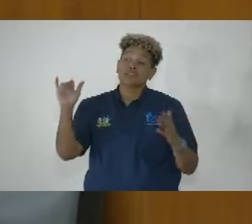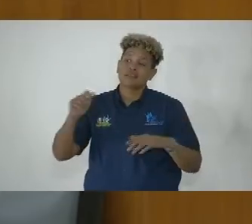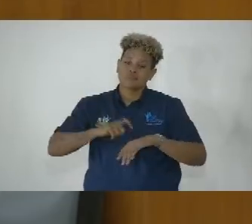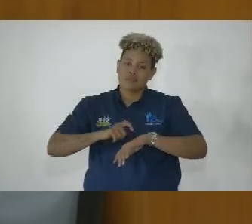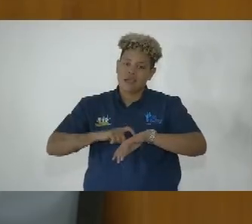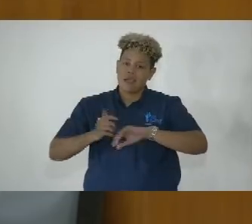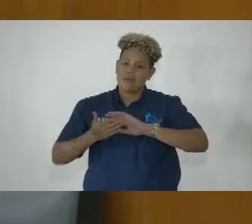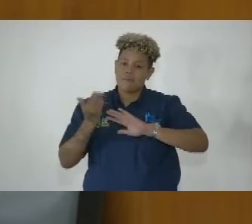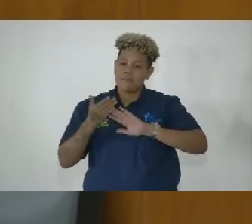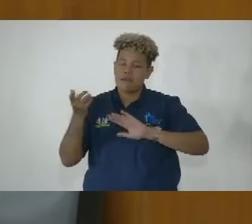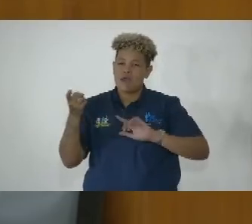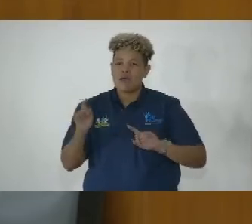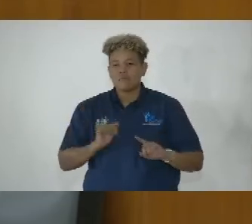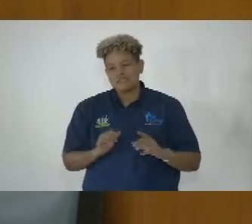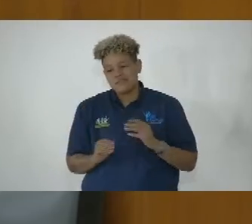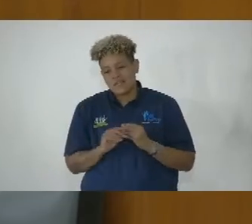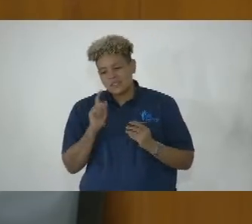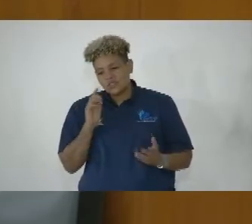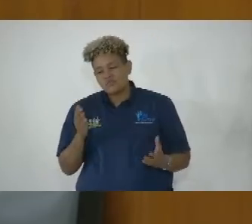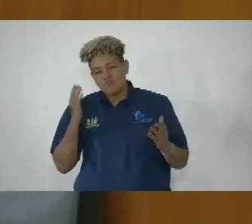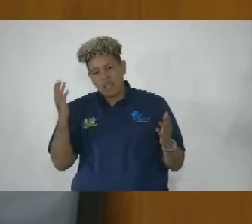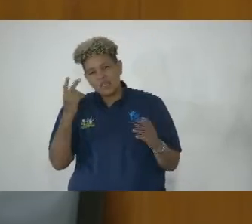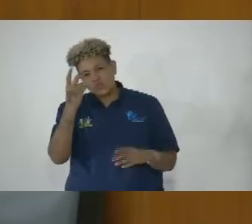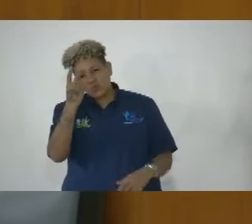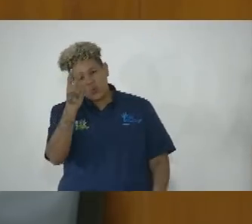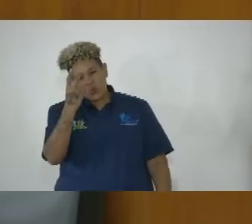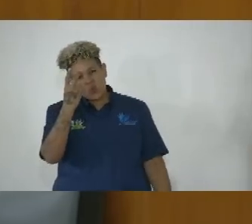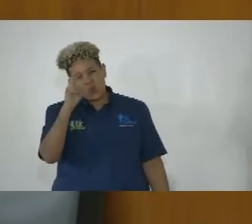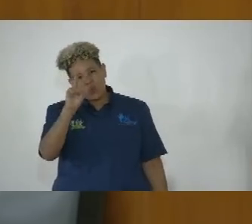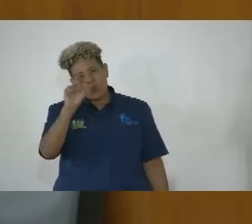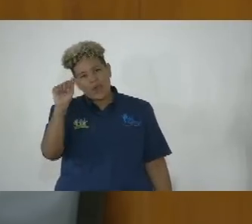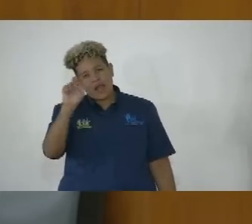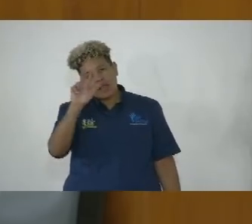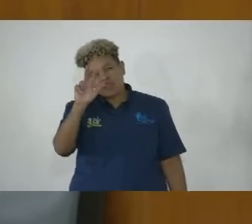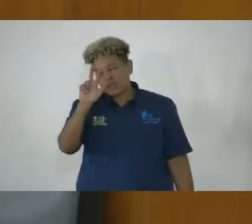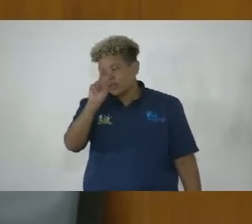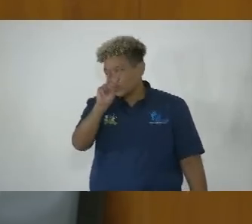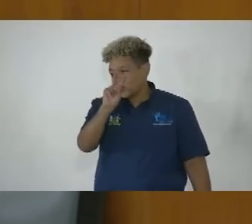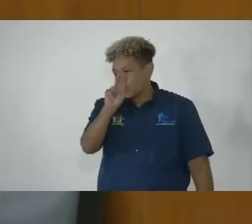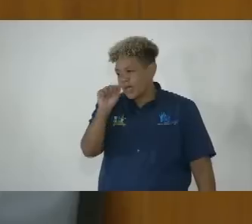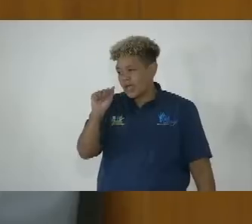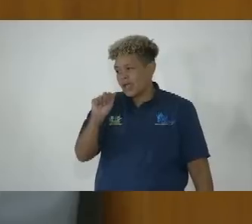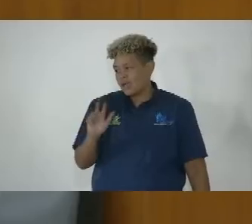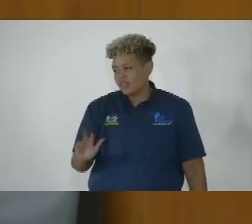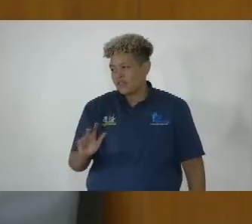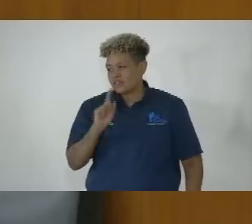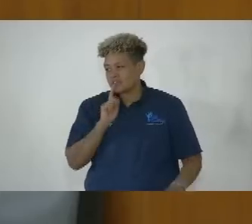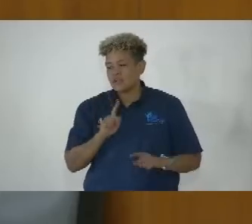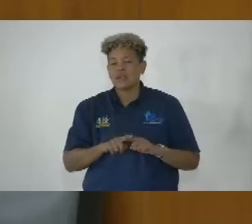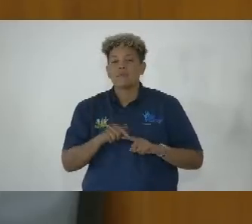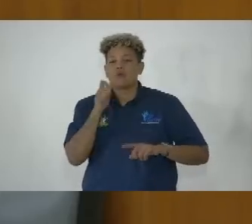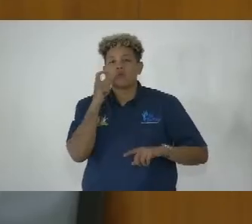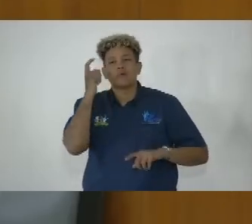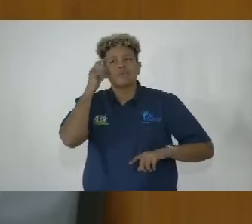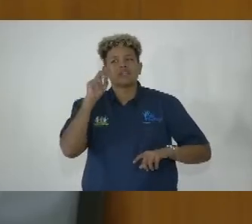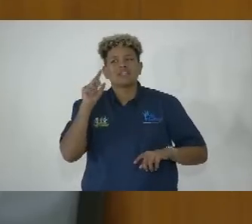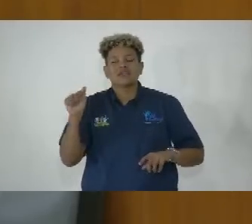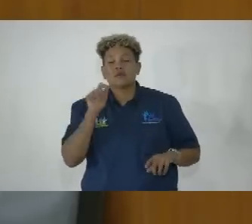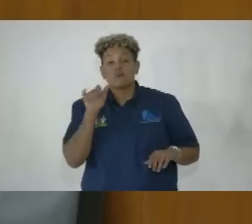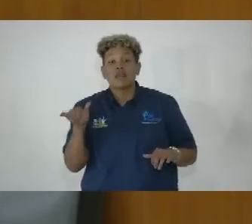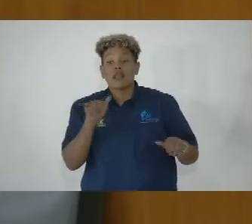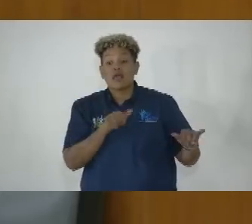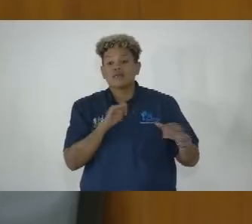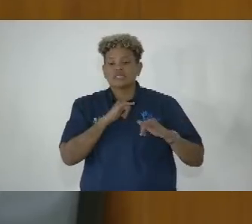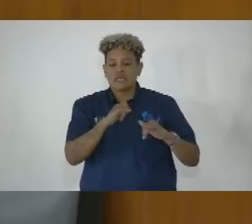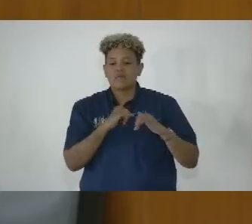point. I also raised 2A3, a dependent who is mentally disabled, and likewise,